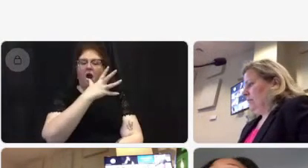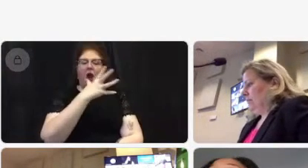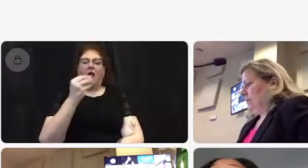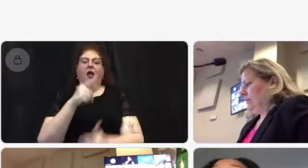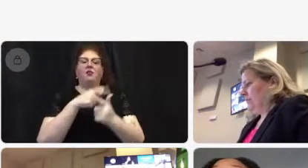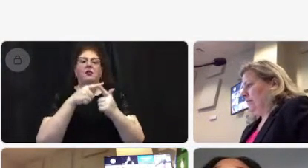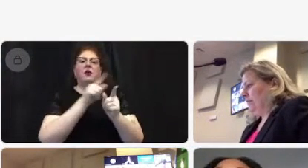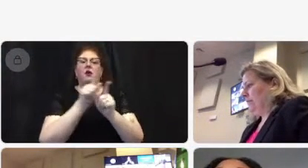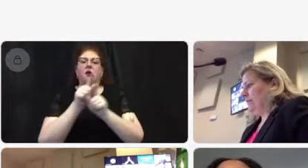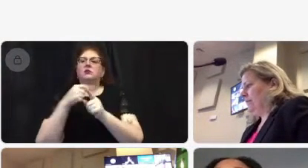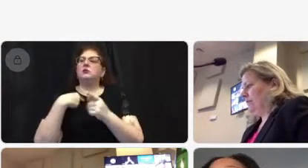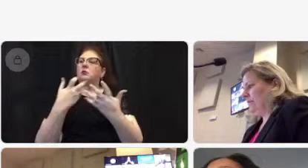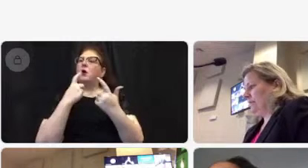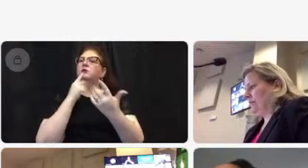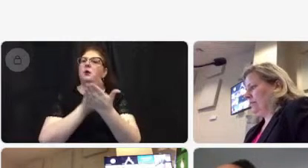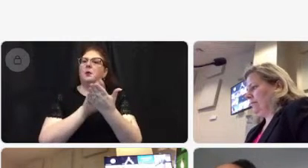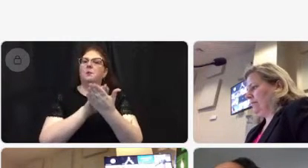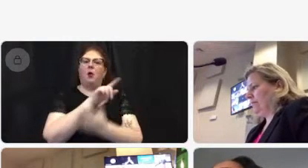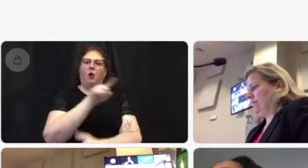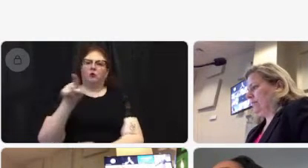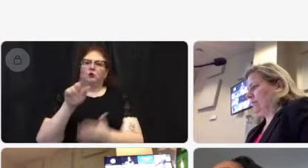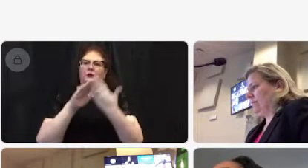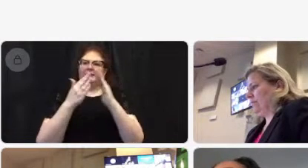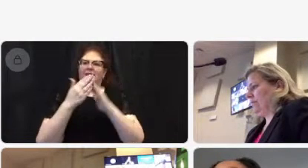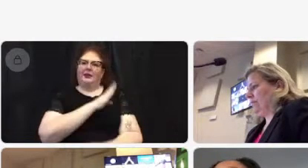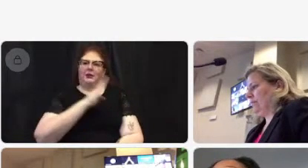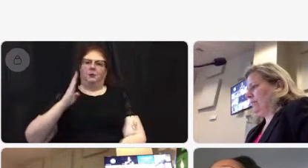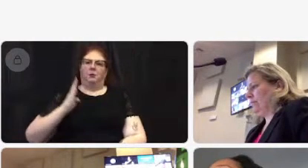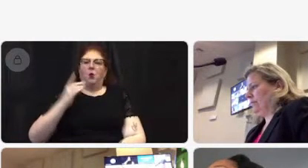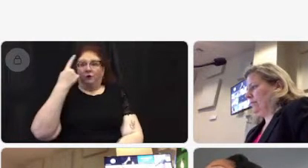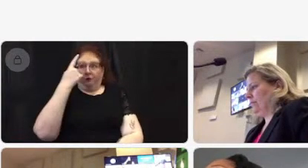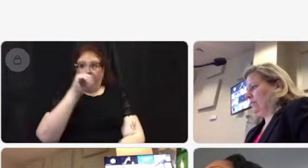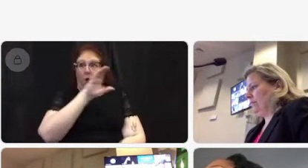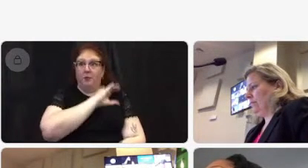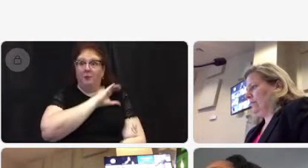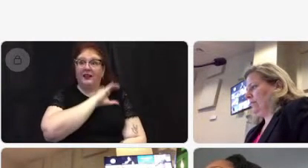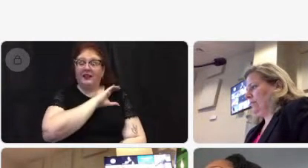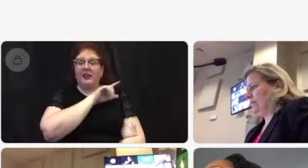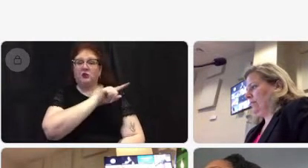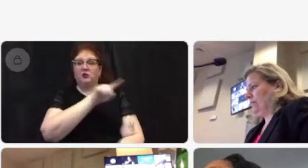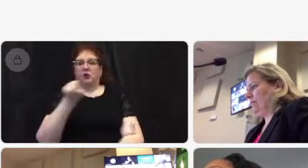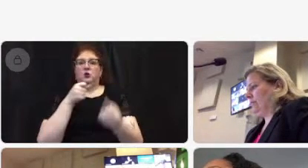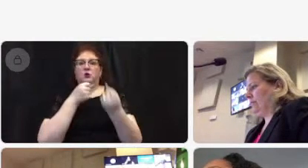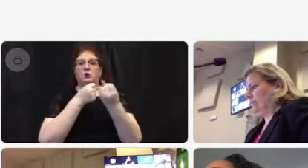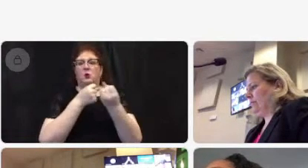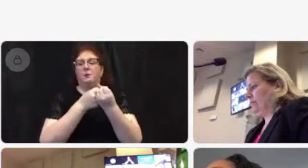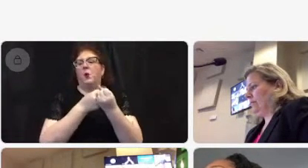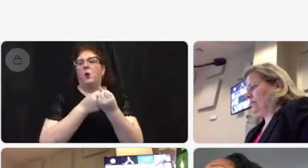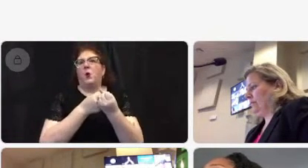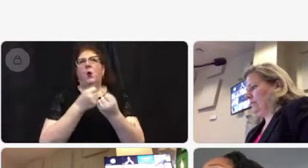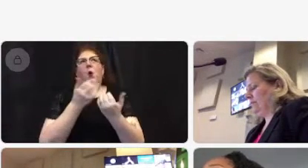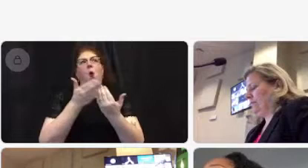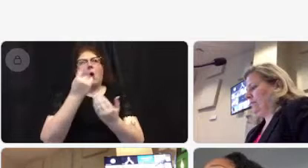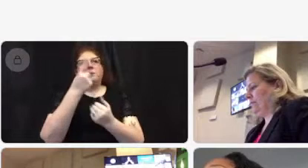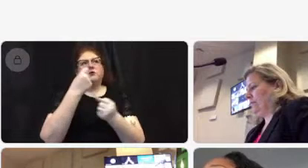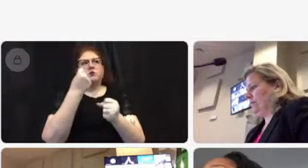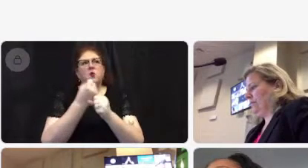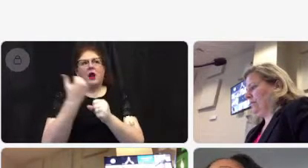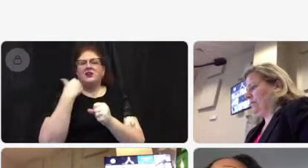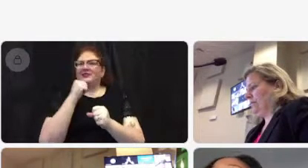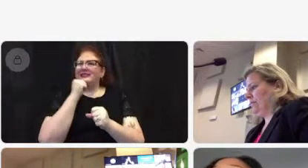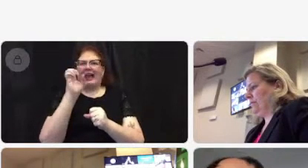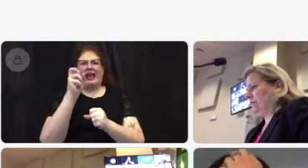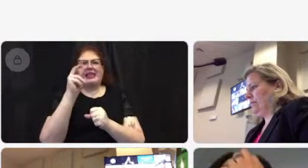board, particularly on the police side. You'll recall that about a year, almost not even a year ago, you all